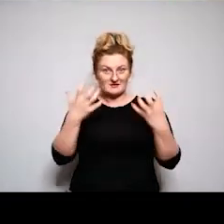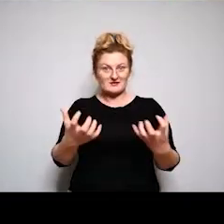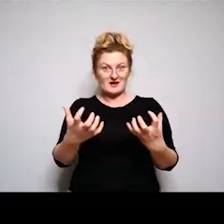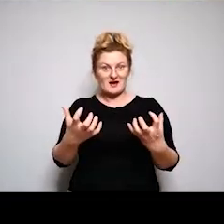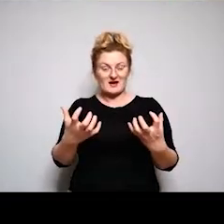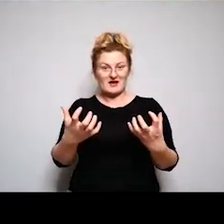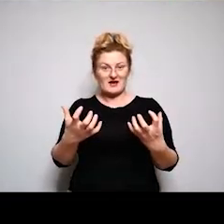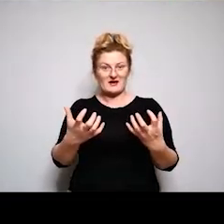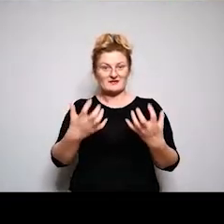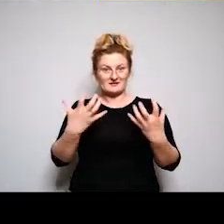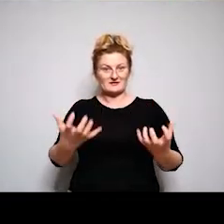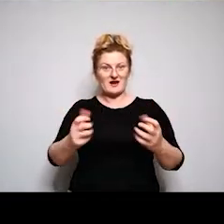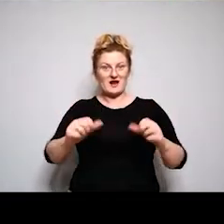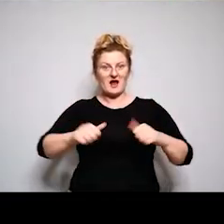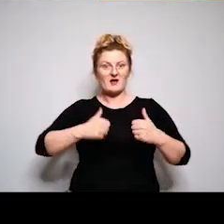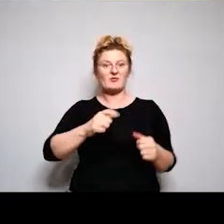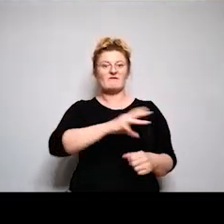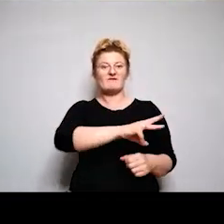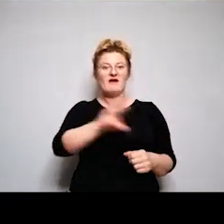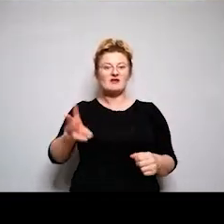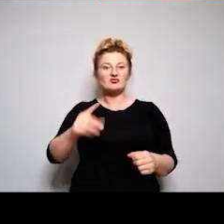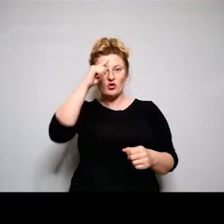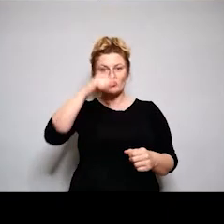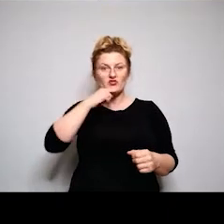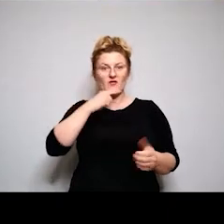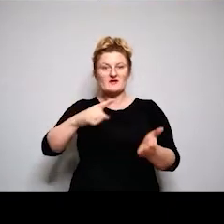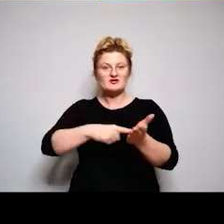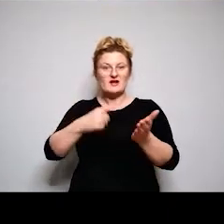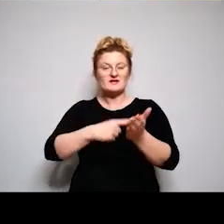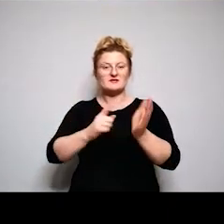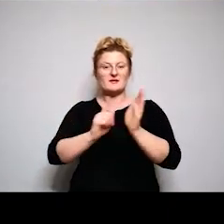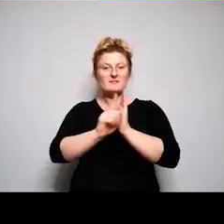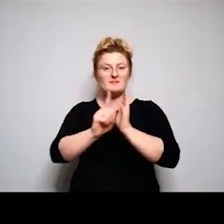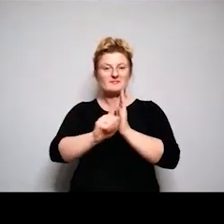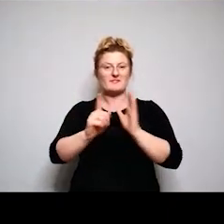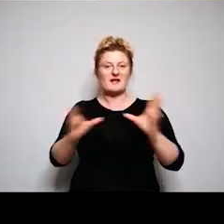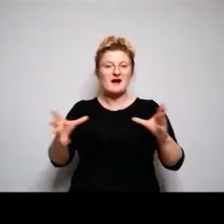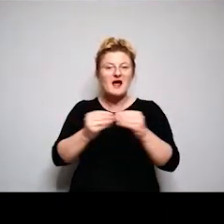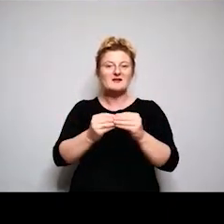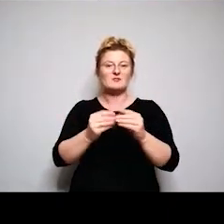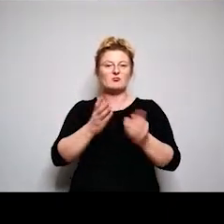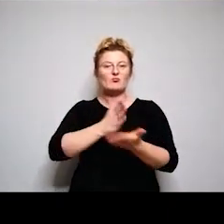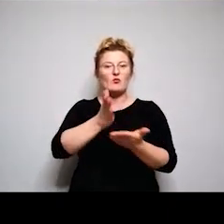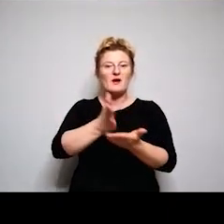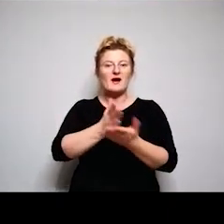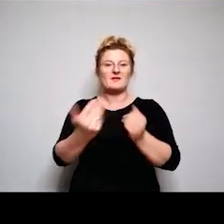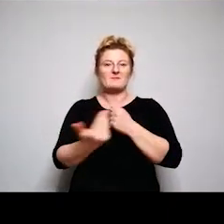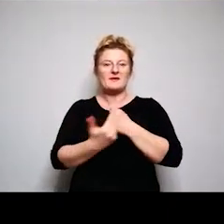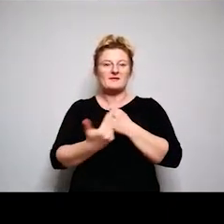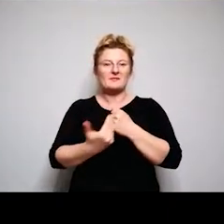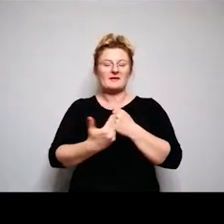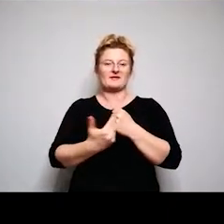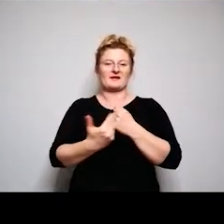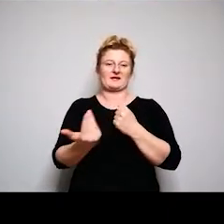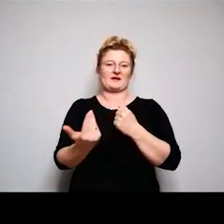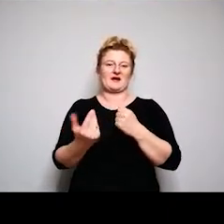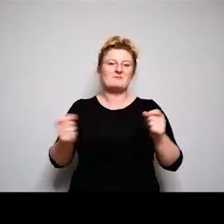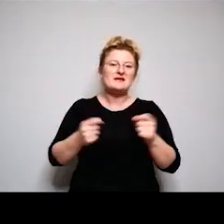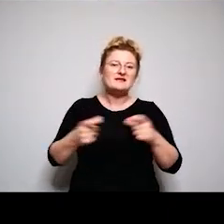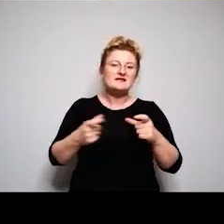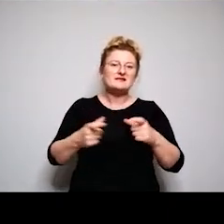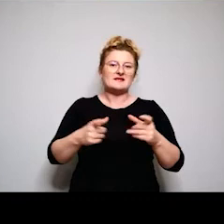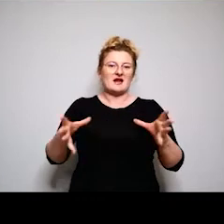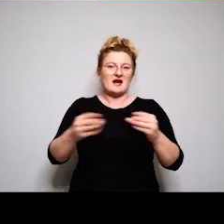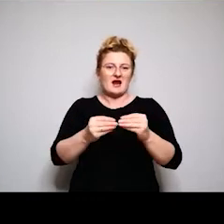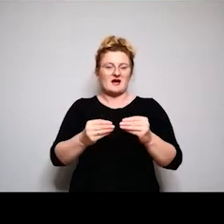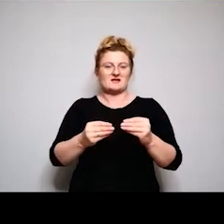we were asking these fathers whether their own fathers did it with them. They were like, no way. My father would